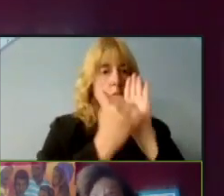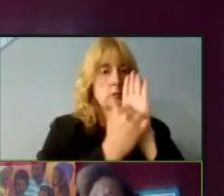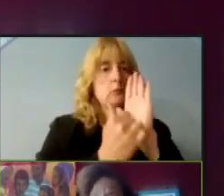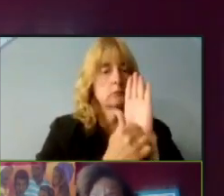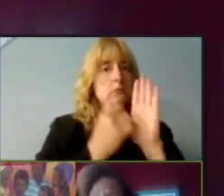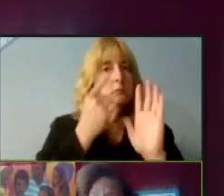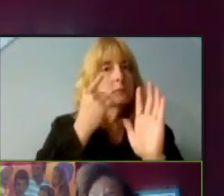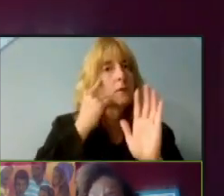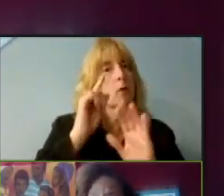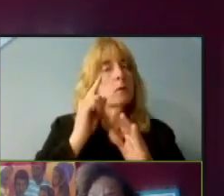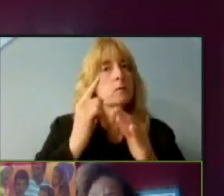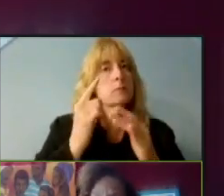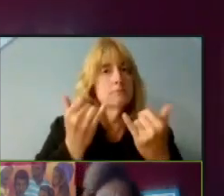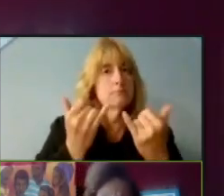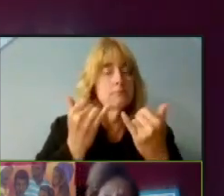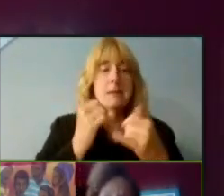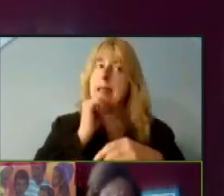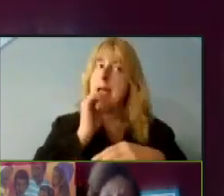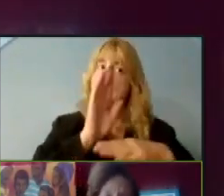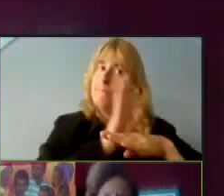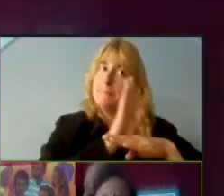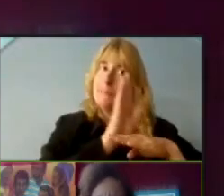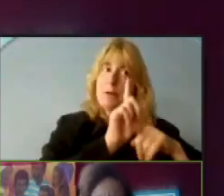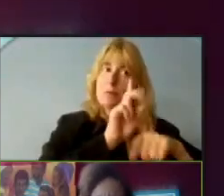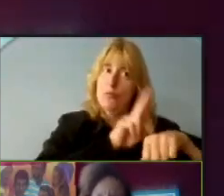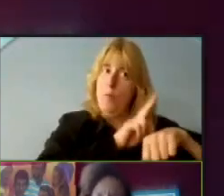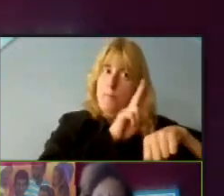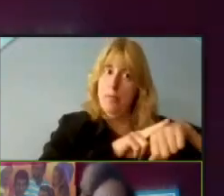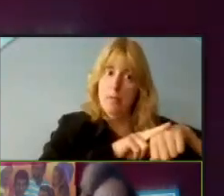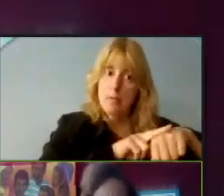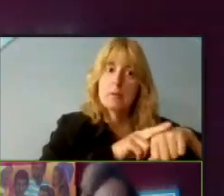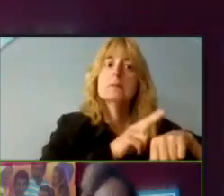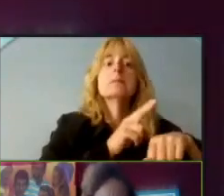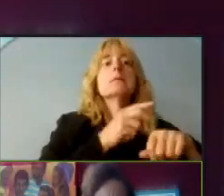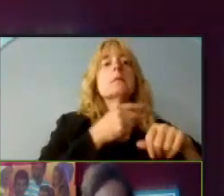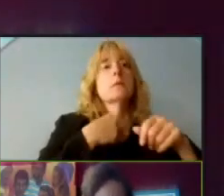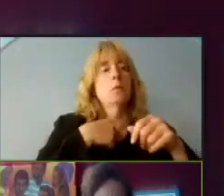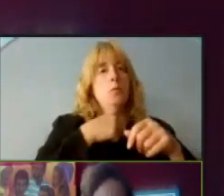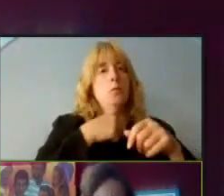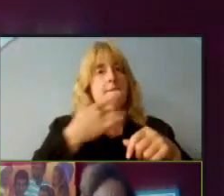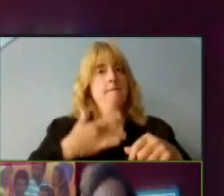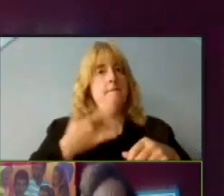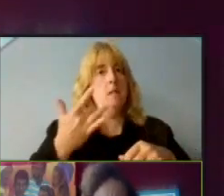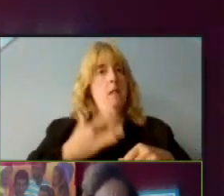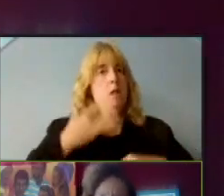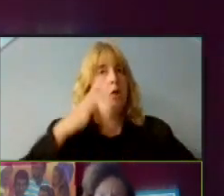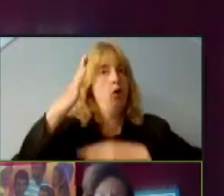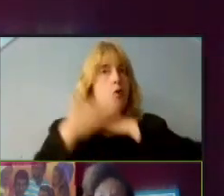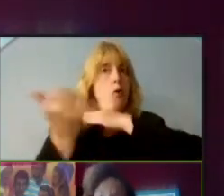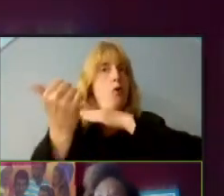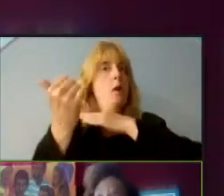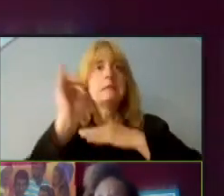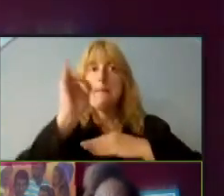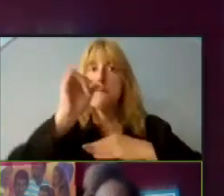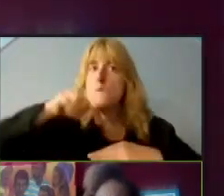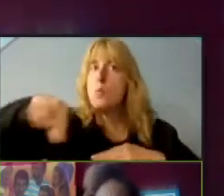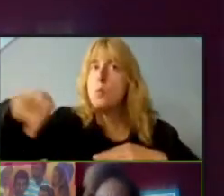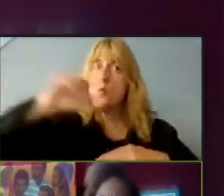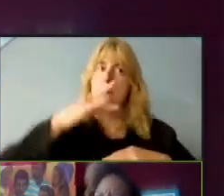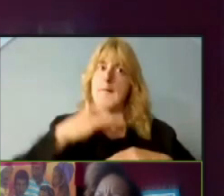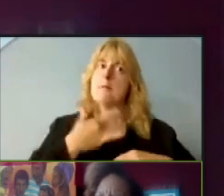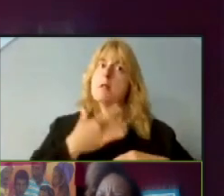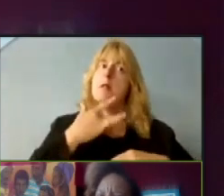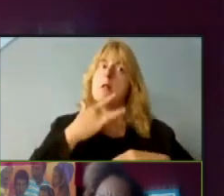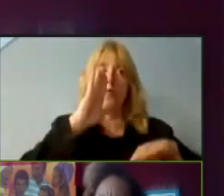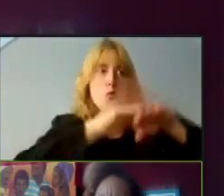We're not business as usual. We have been called, and so have you. And to help us think about this calling,